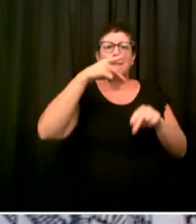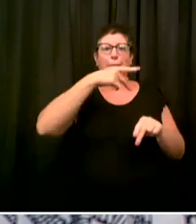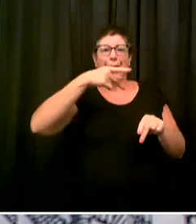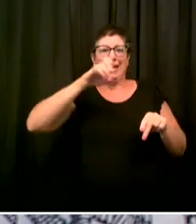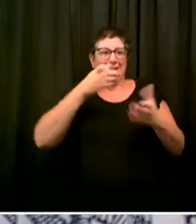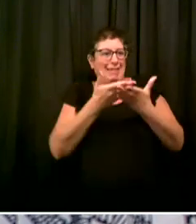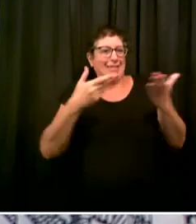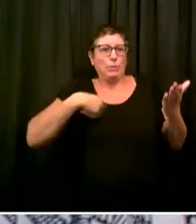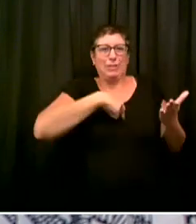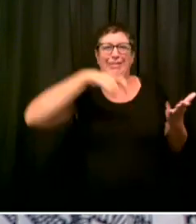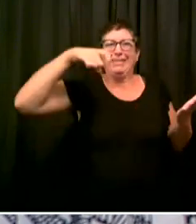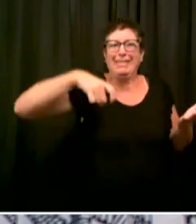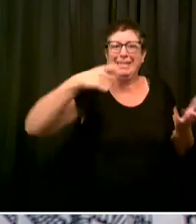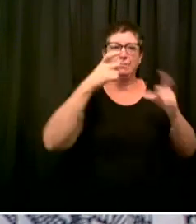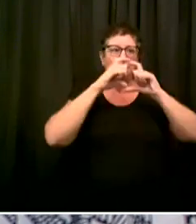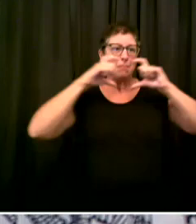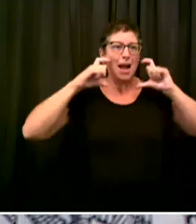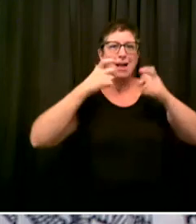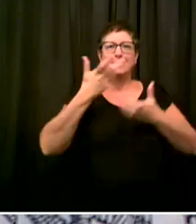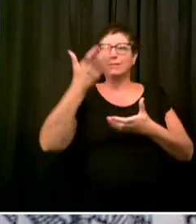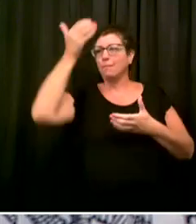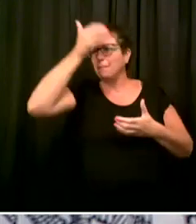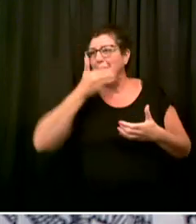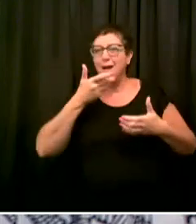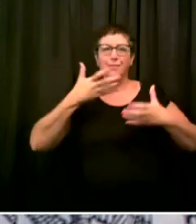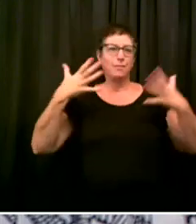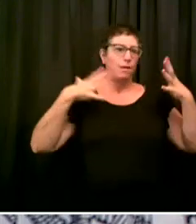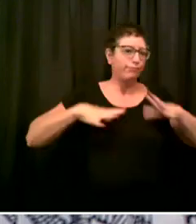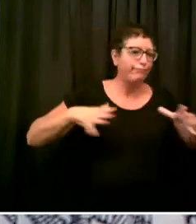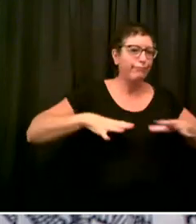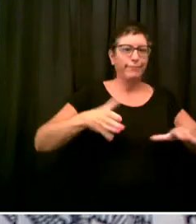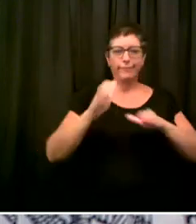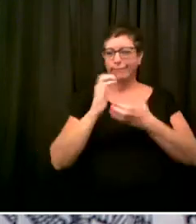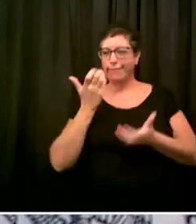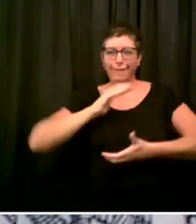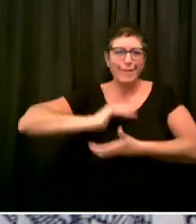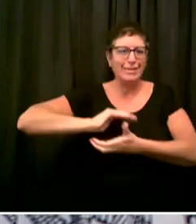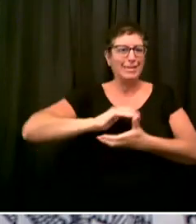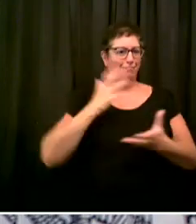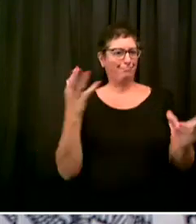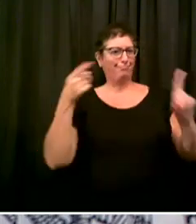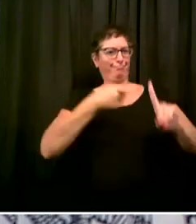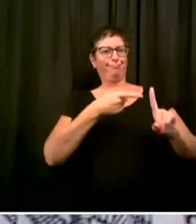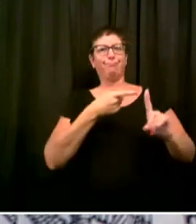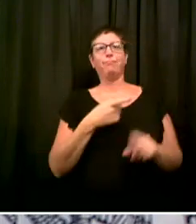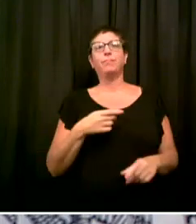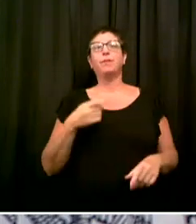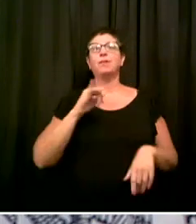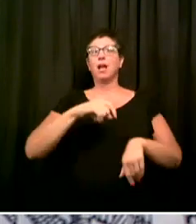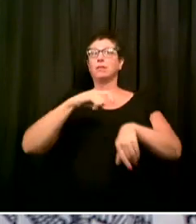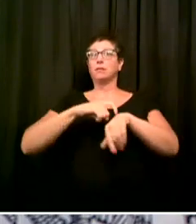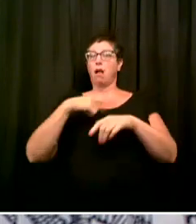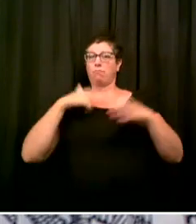just down to a few days' supply. And we needed everyone to help who could help. Go ahead.